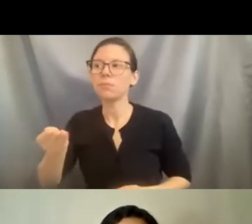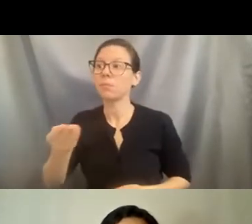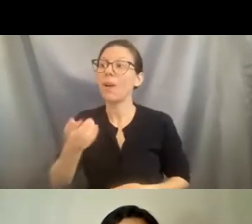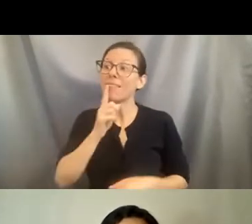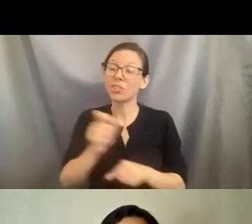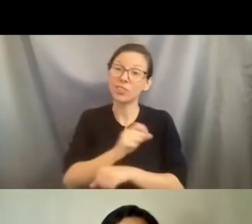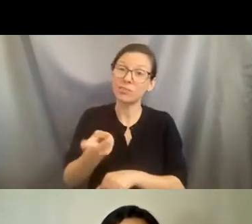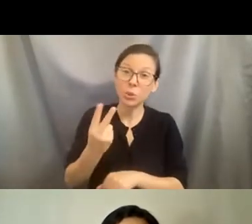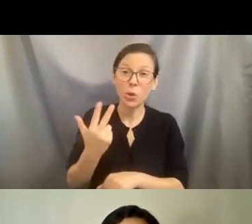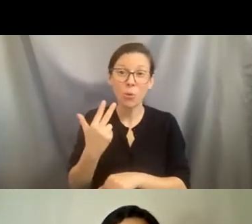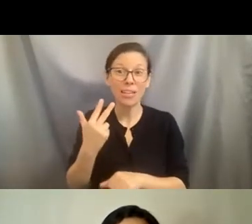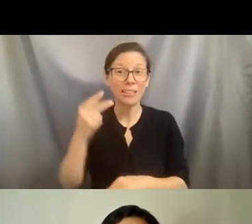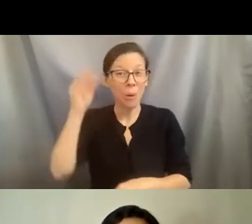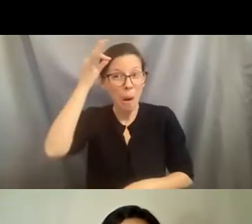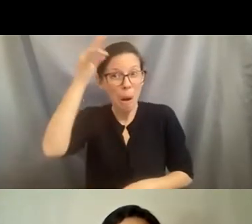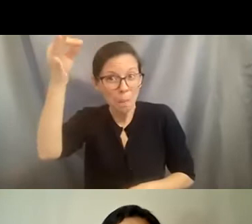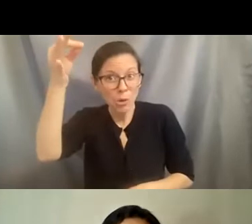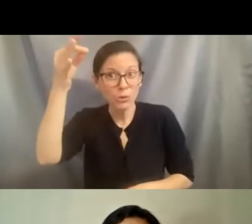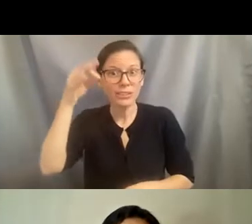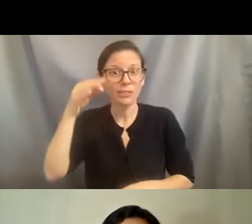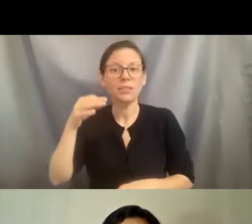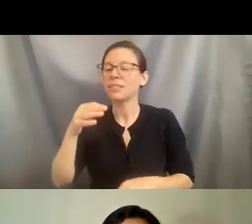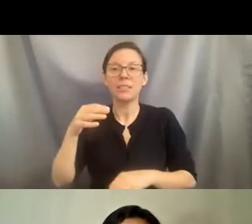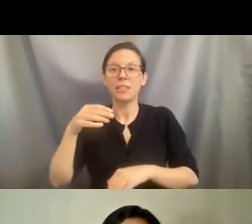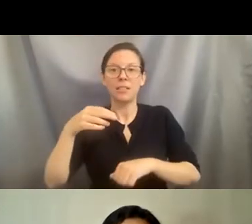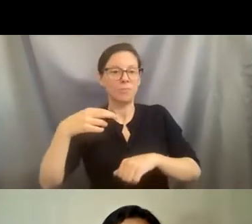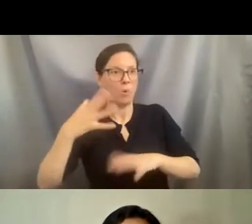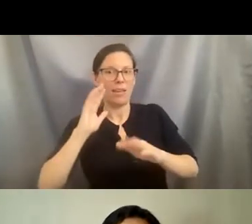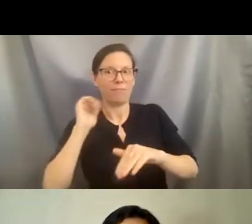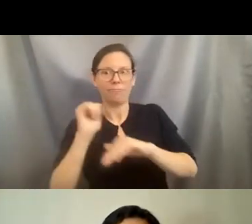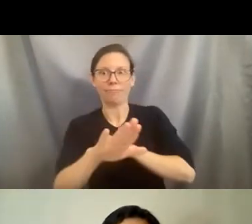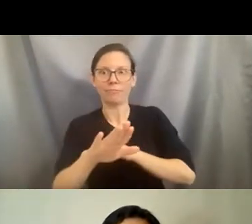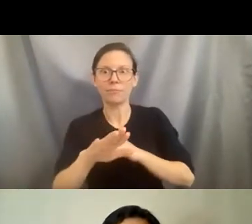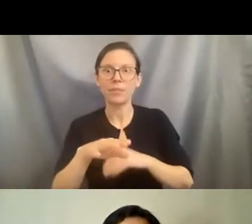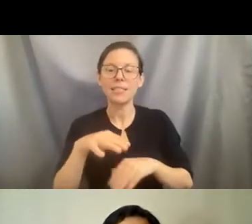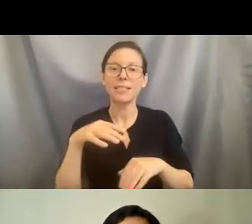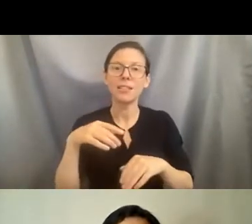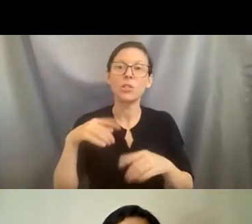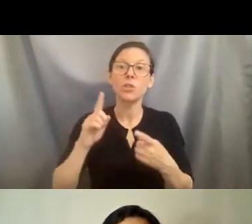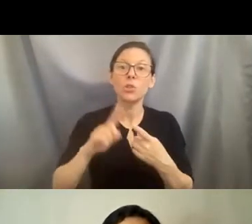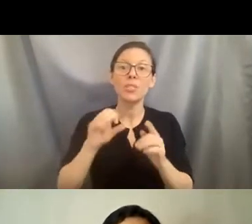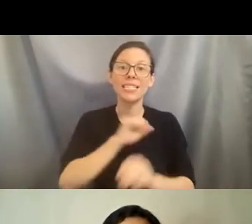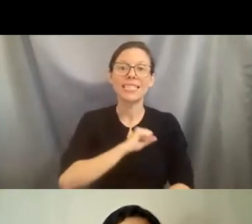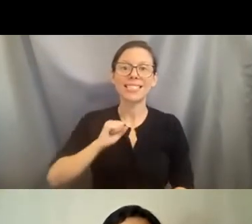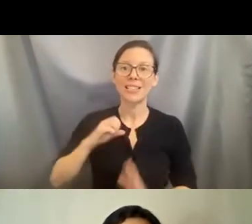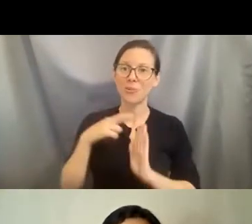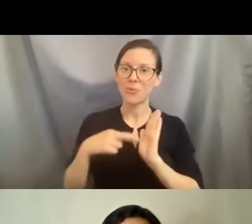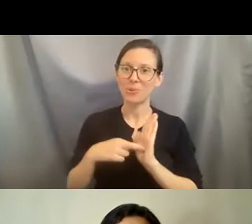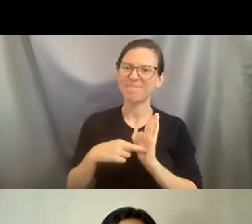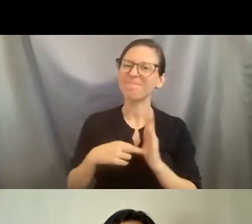we diverted them to Senate rules where I happen to